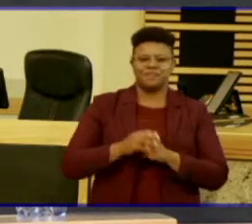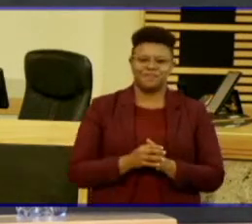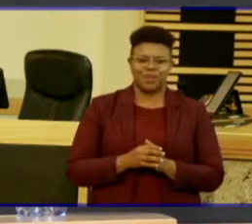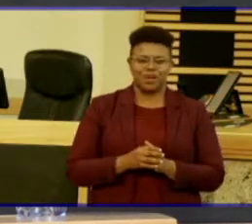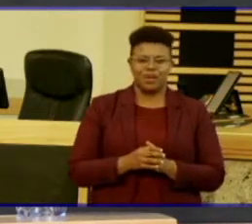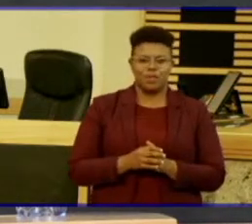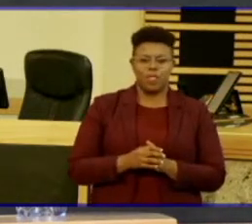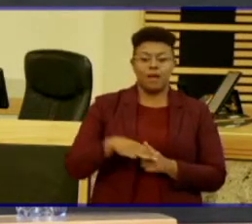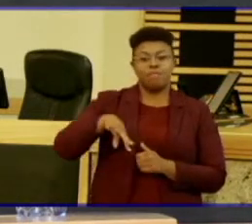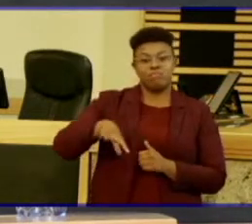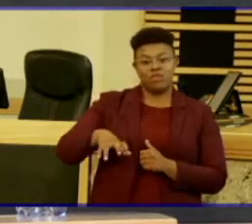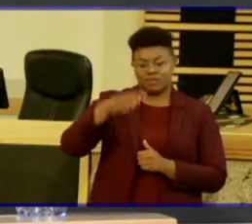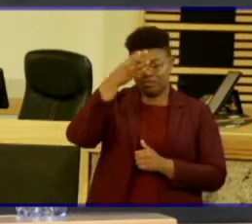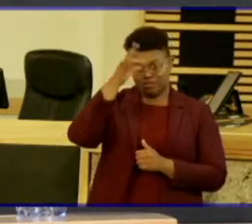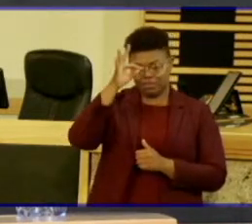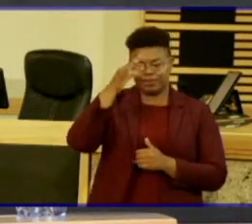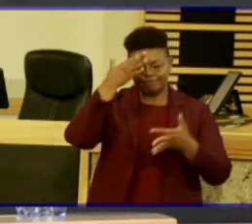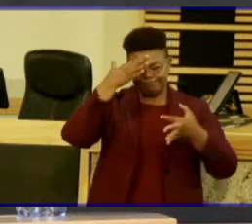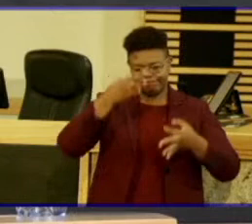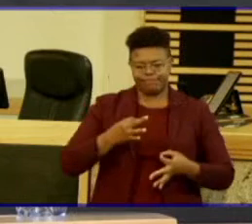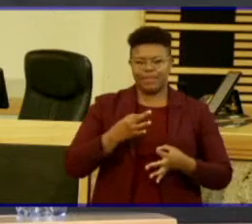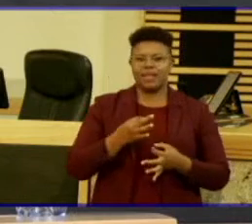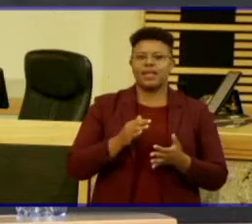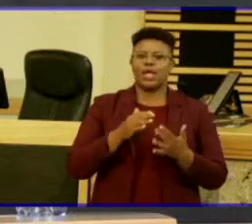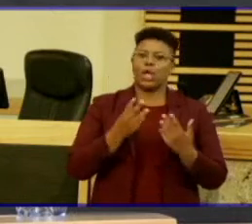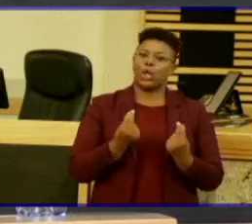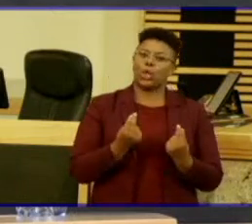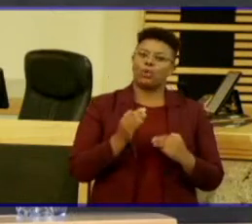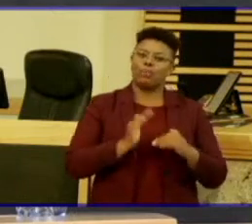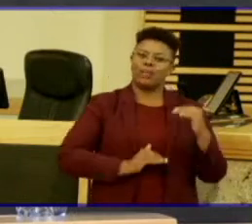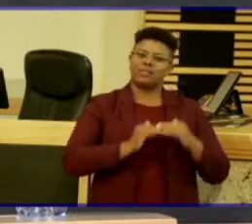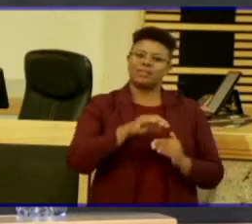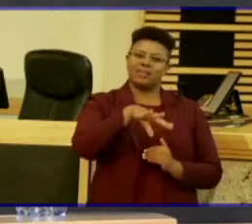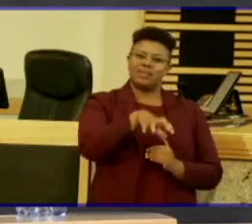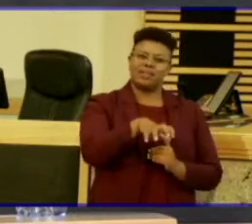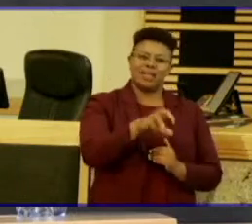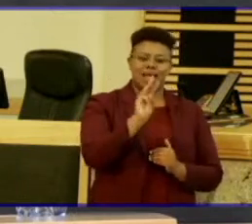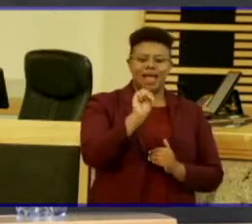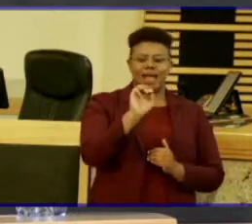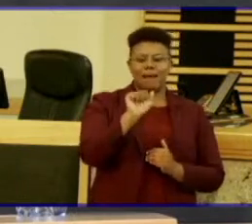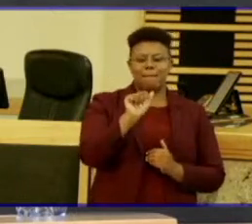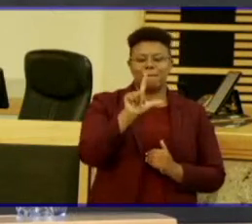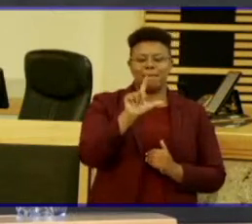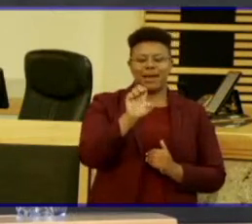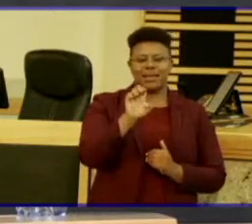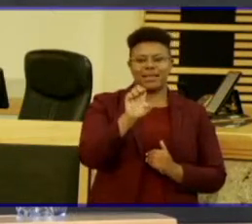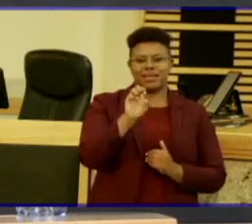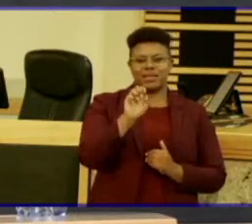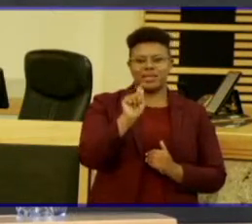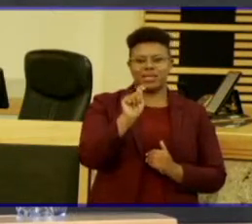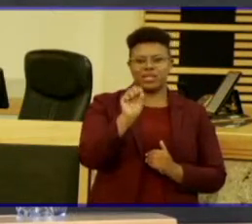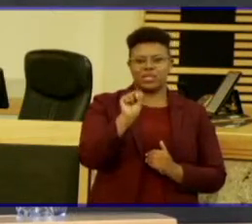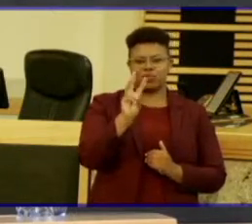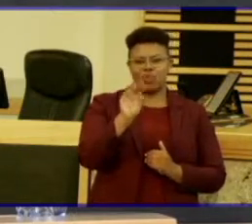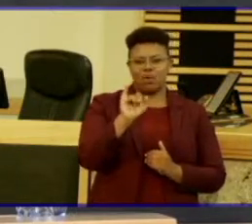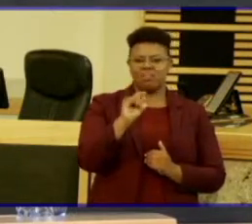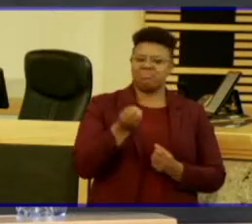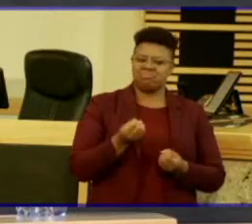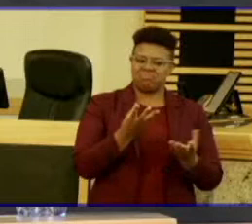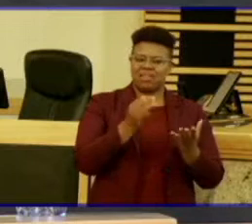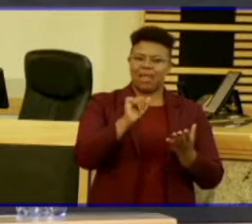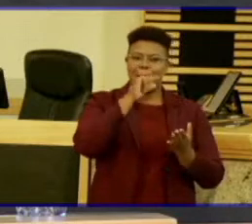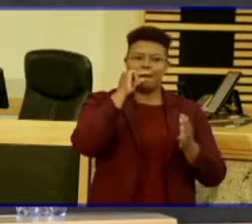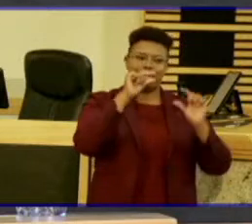government has decided to name the newly built office complex in Maletswai, that is in Alwal North, after him as